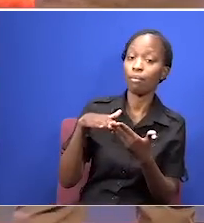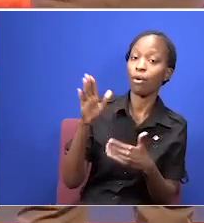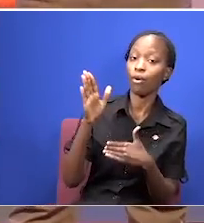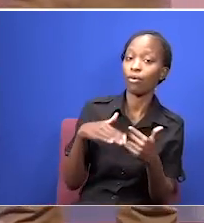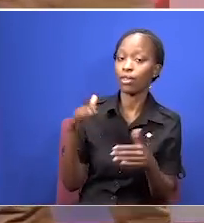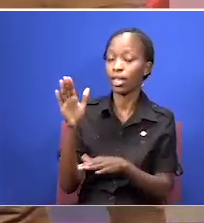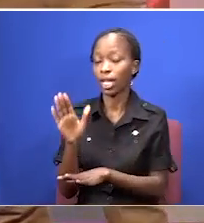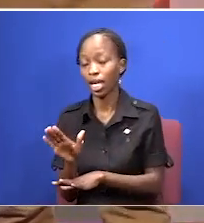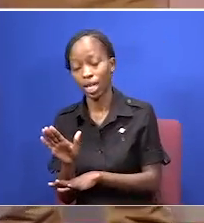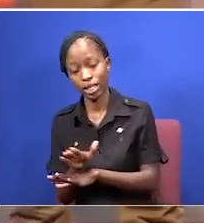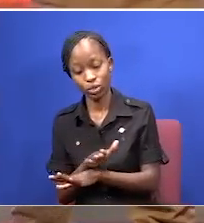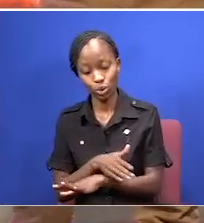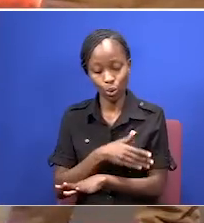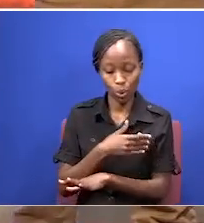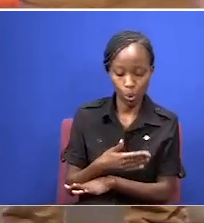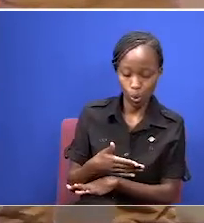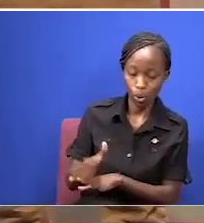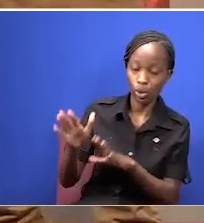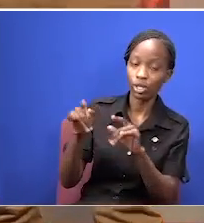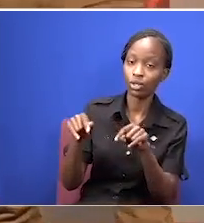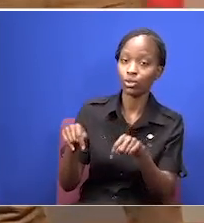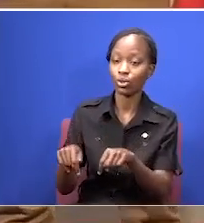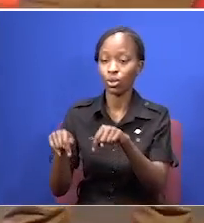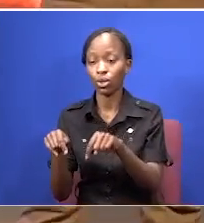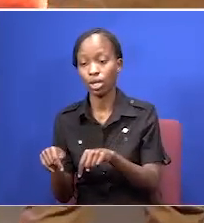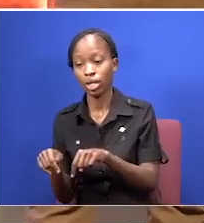than a song today